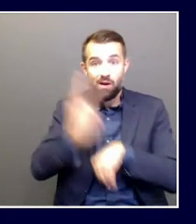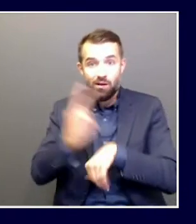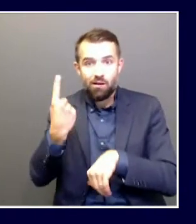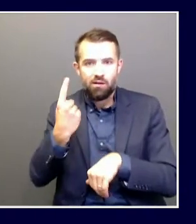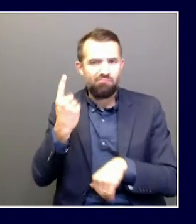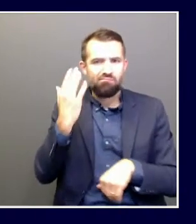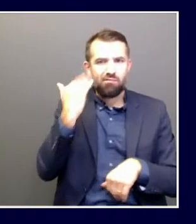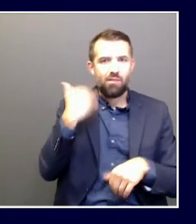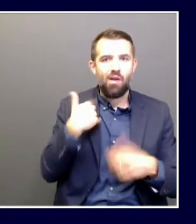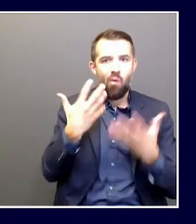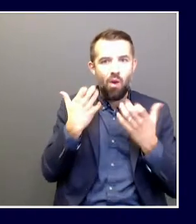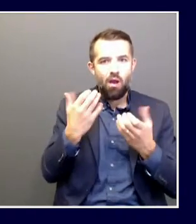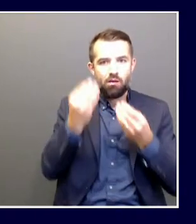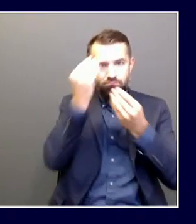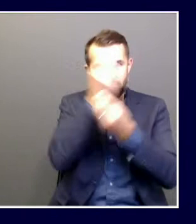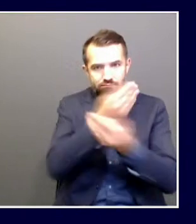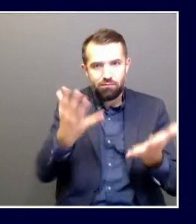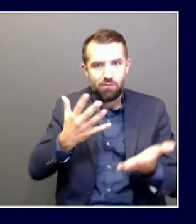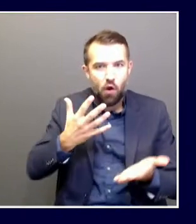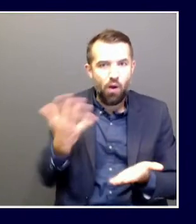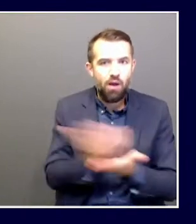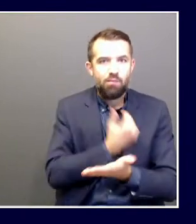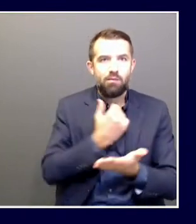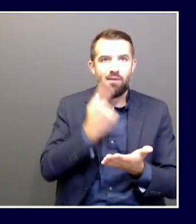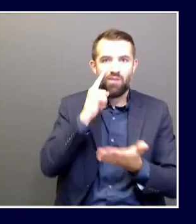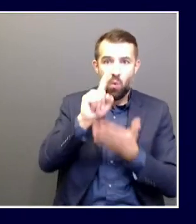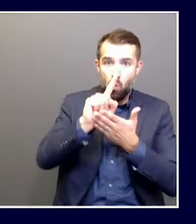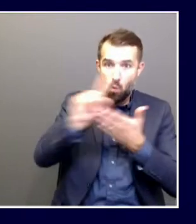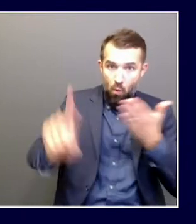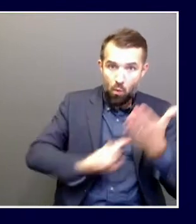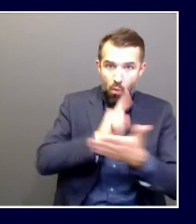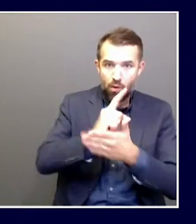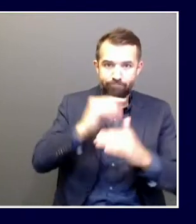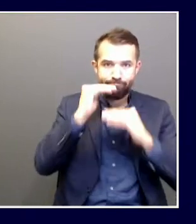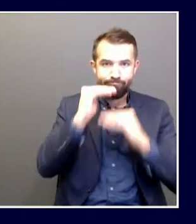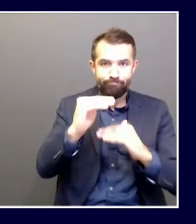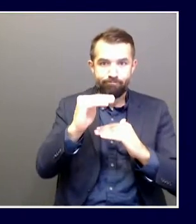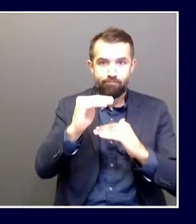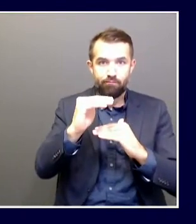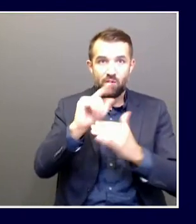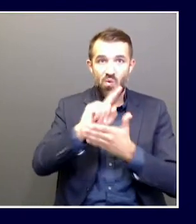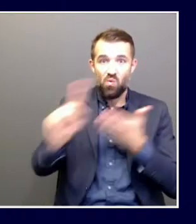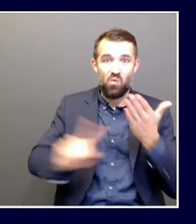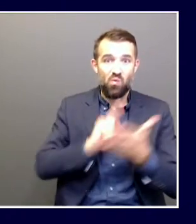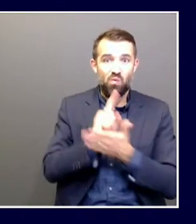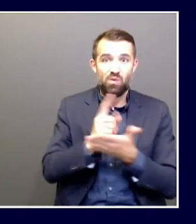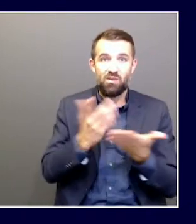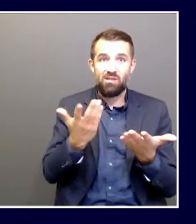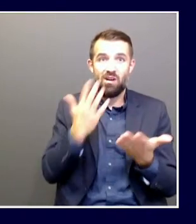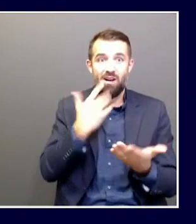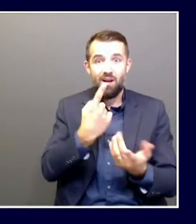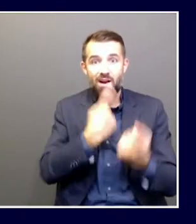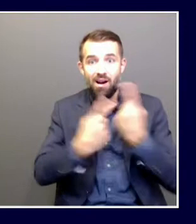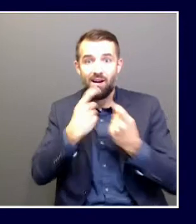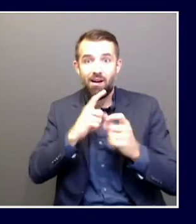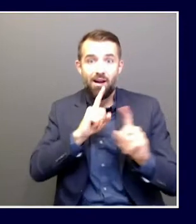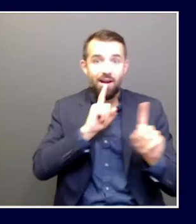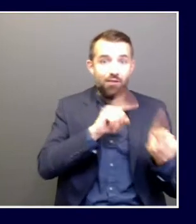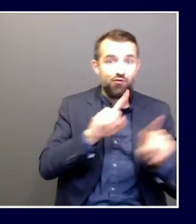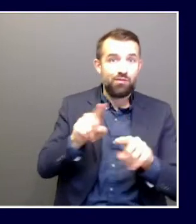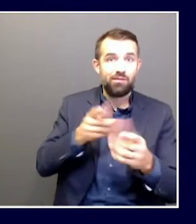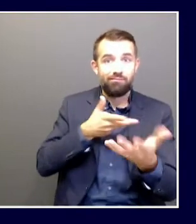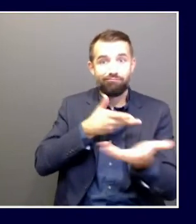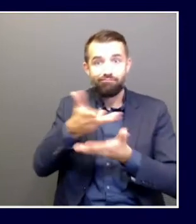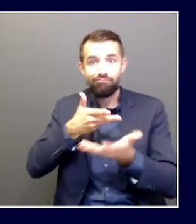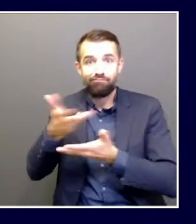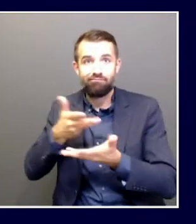the space of an hour from a set of credentialed reporters. It's not the only way that we answer questions. We do take